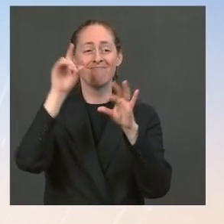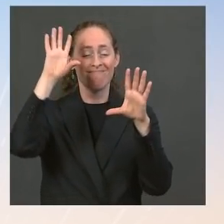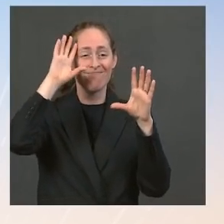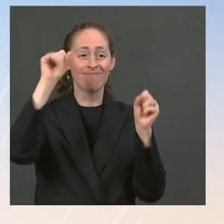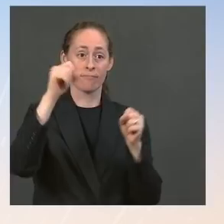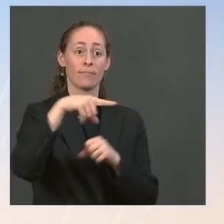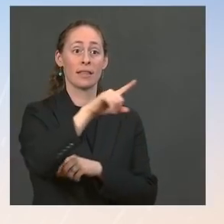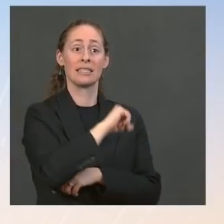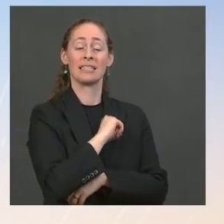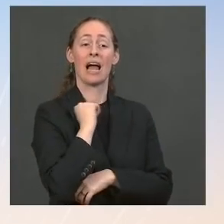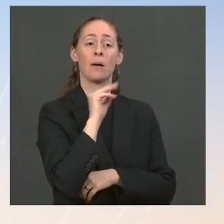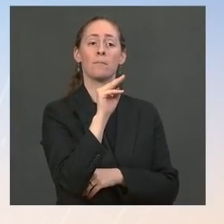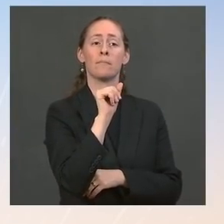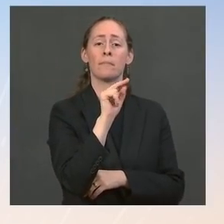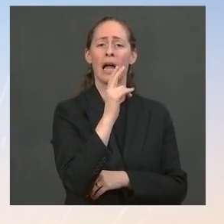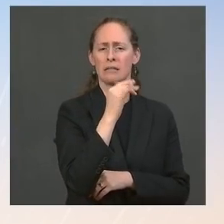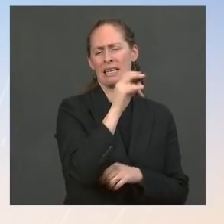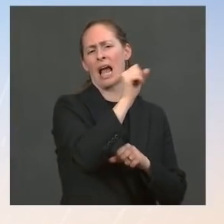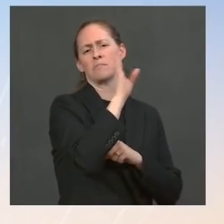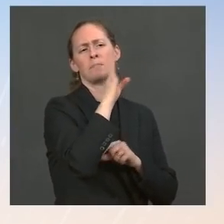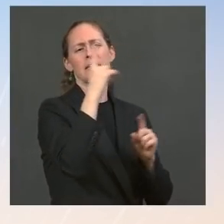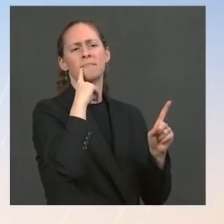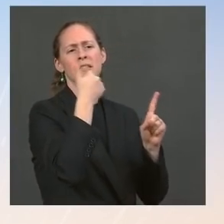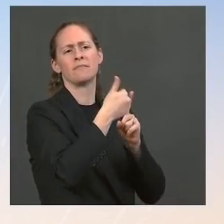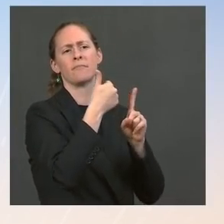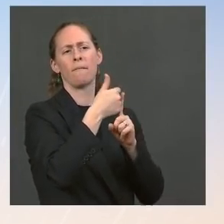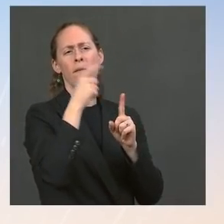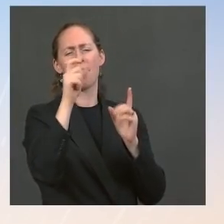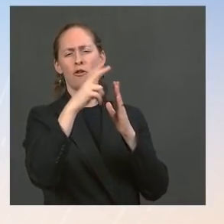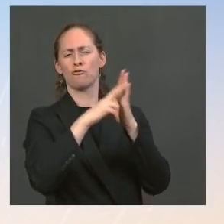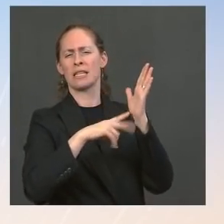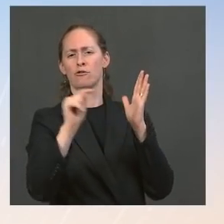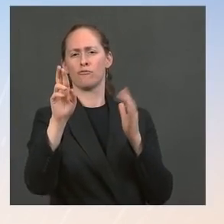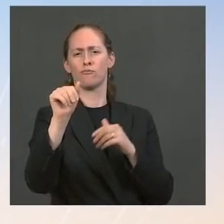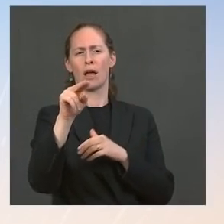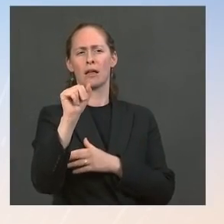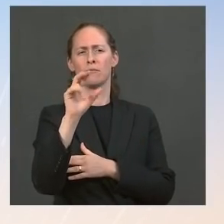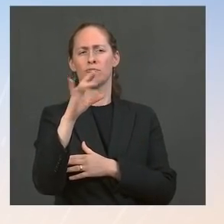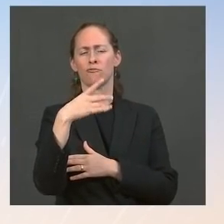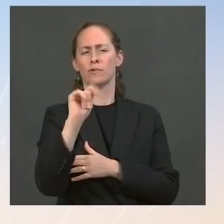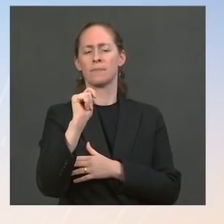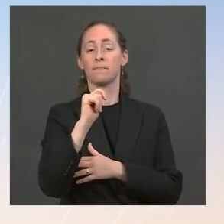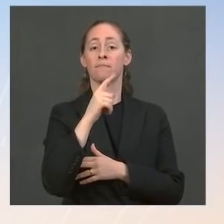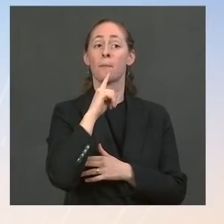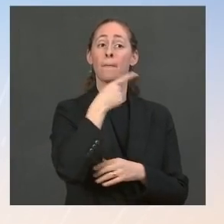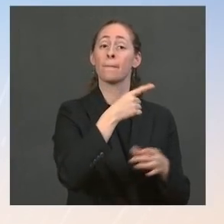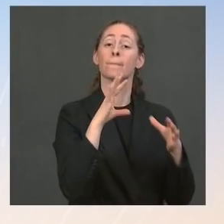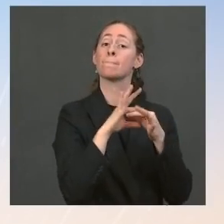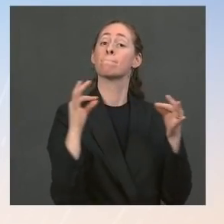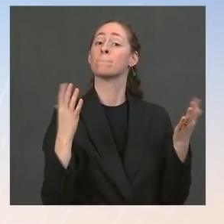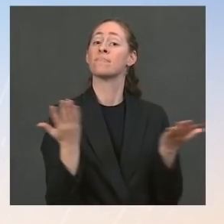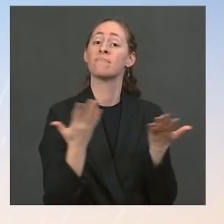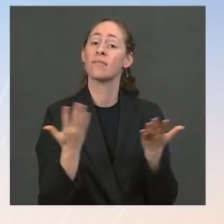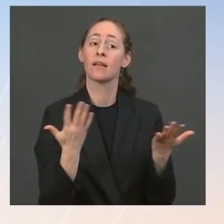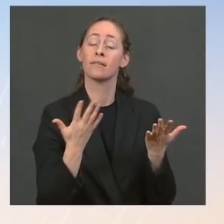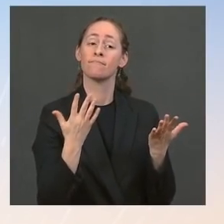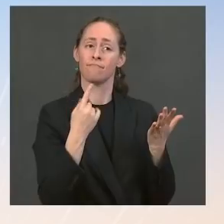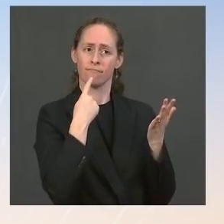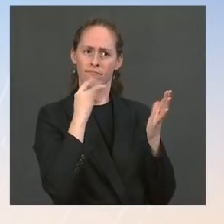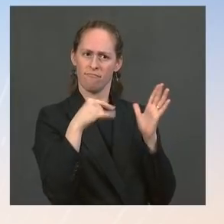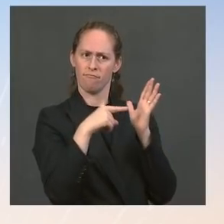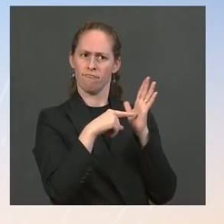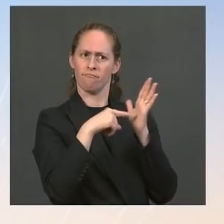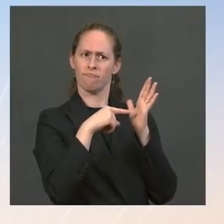for himself, but just since I've read the whole transcript here, he also repeatedly referred back to a document that went back to